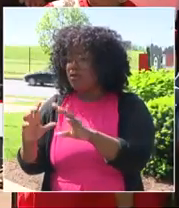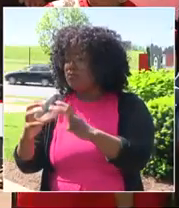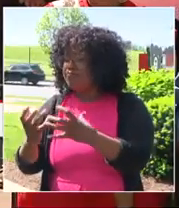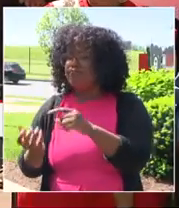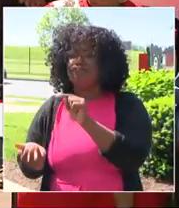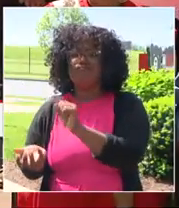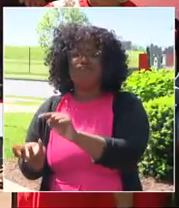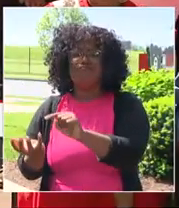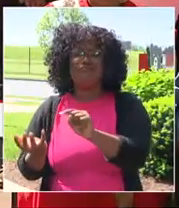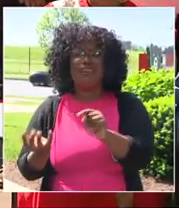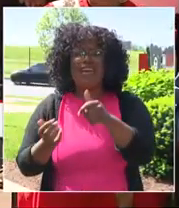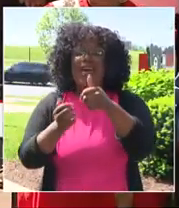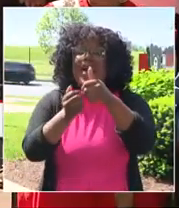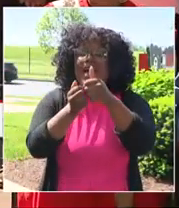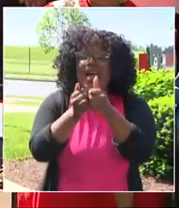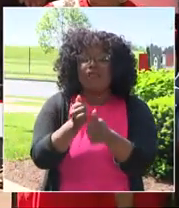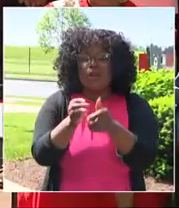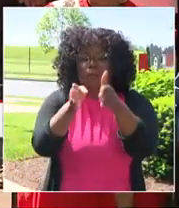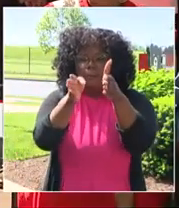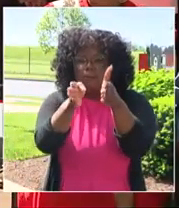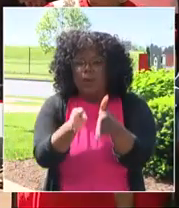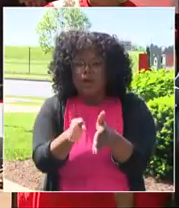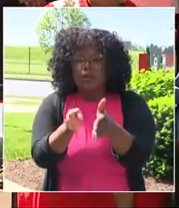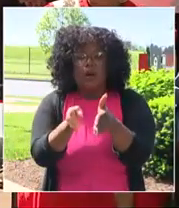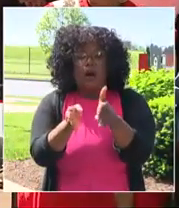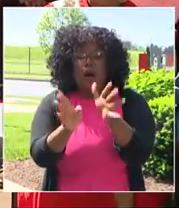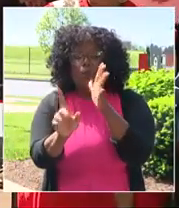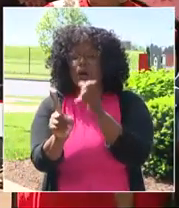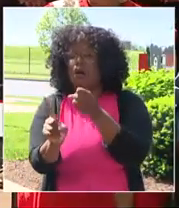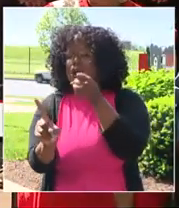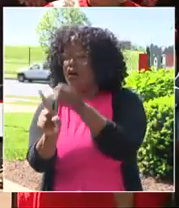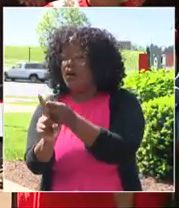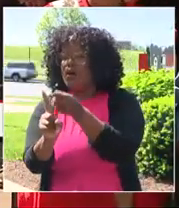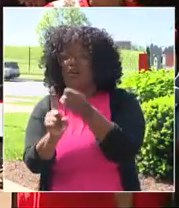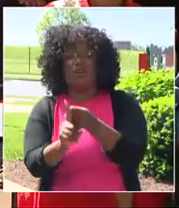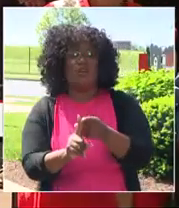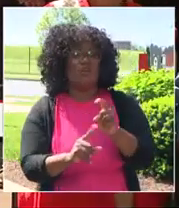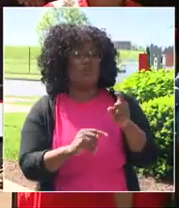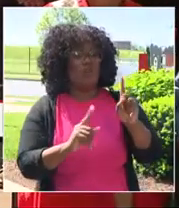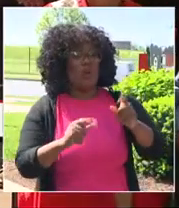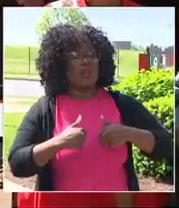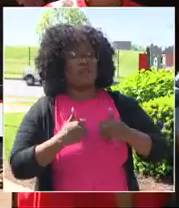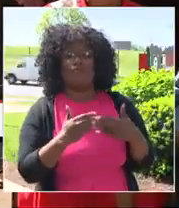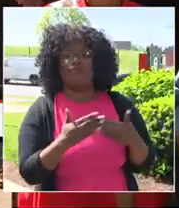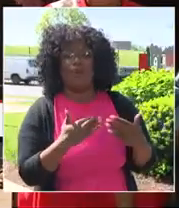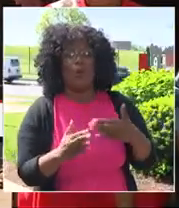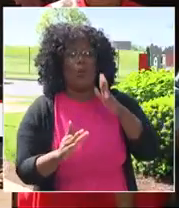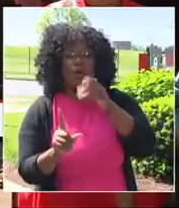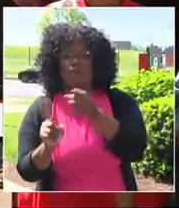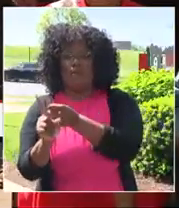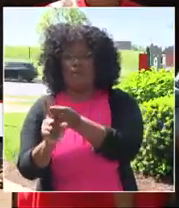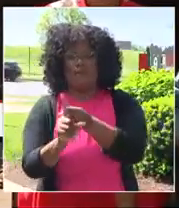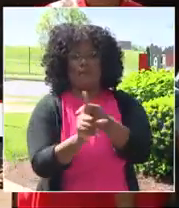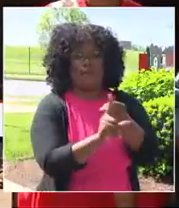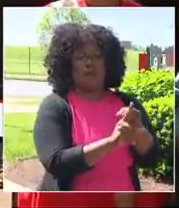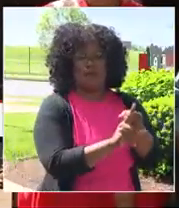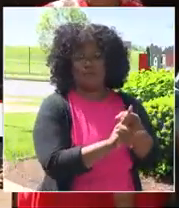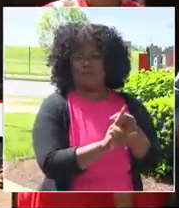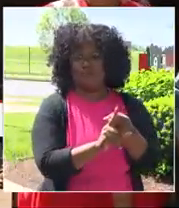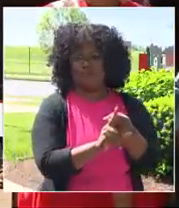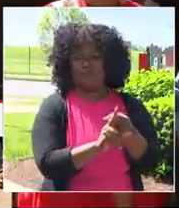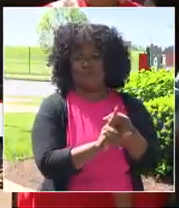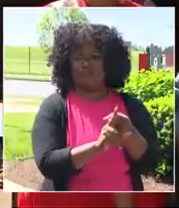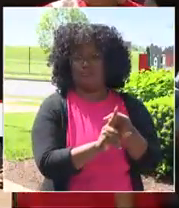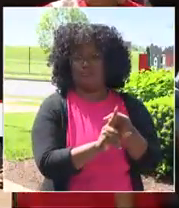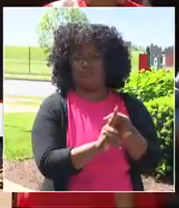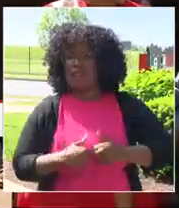about everybody, regardless of your zip code, regardless of your socioeconomic status, regardless about where you